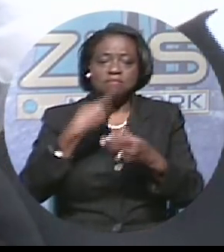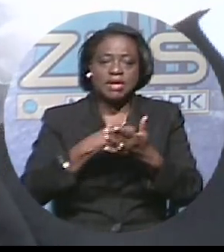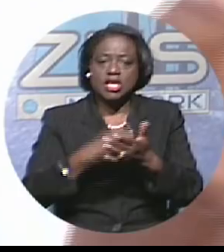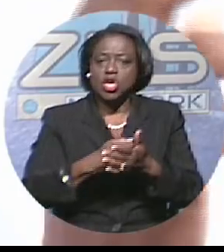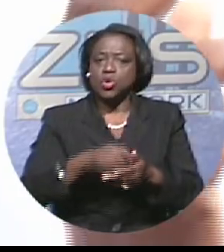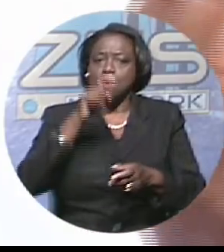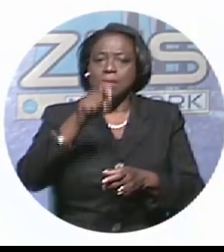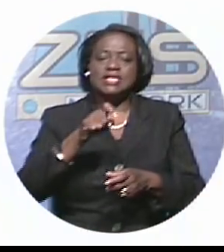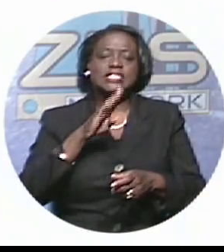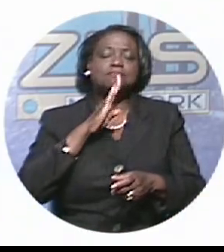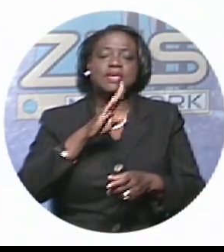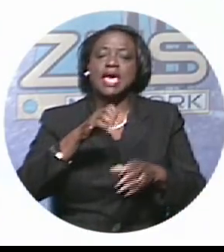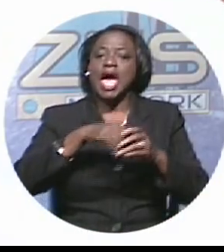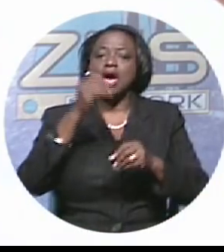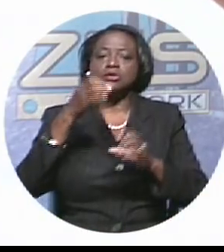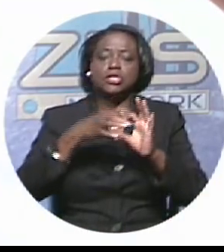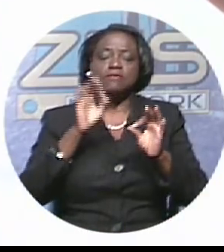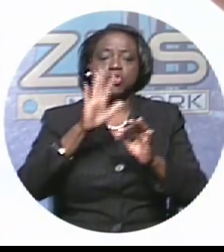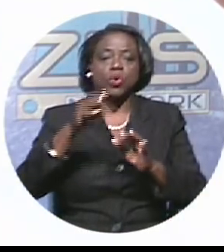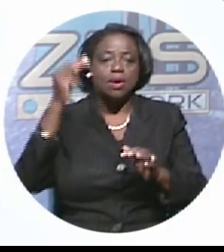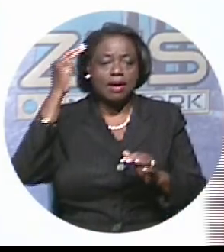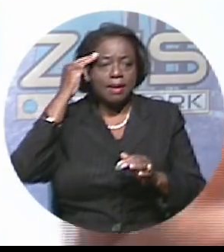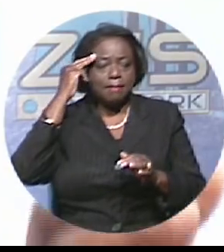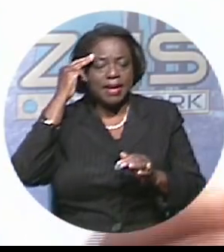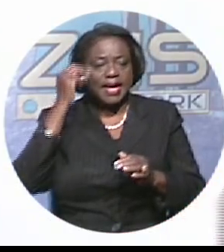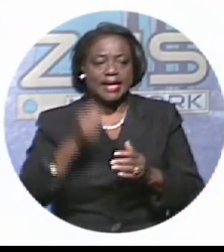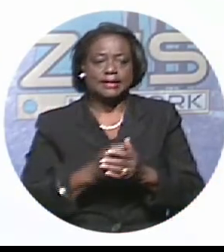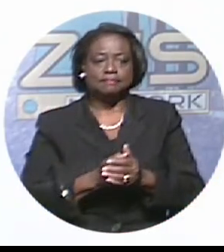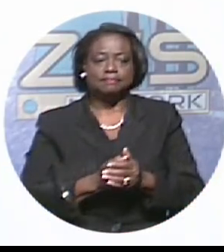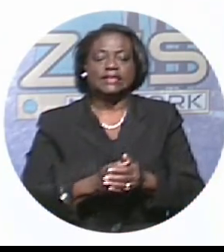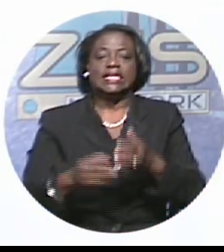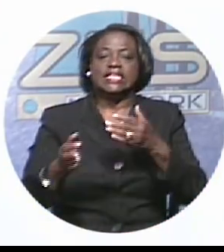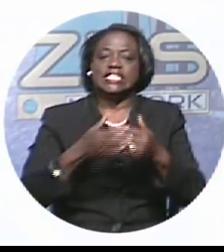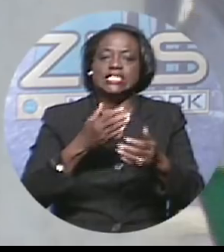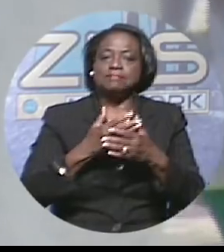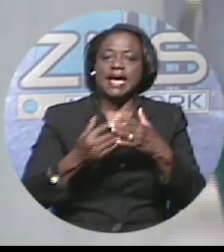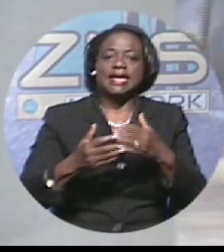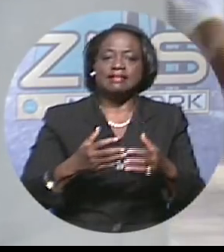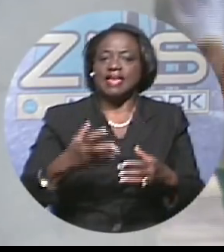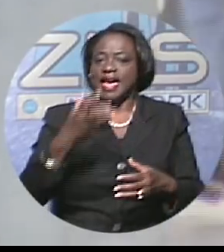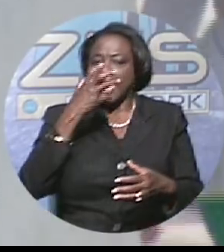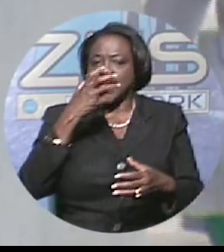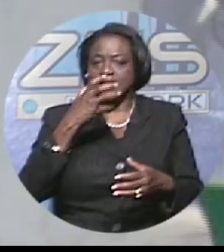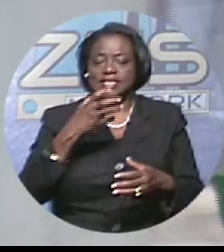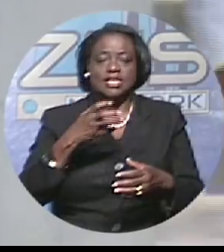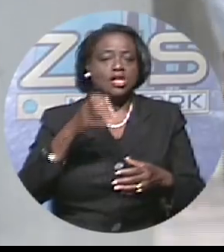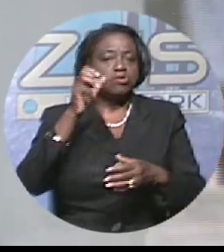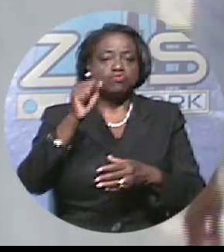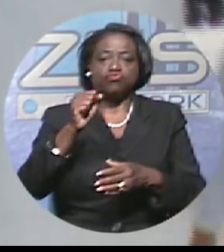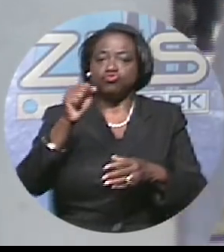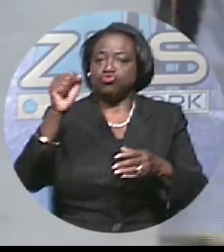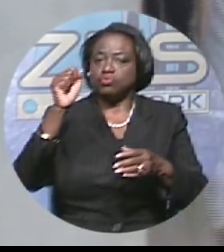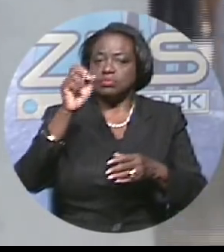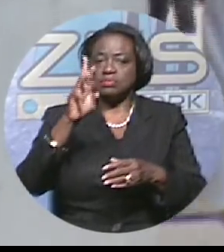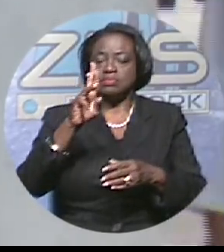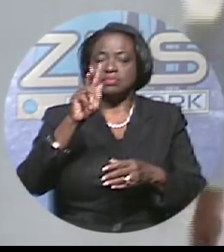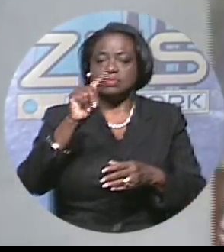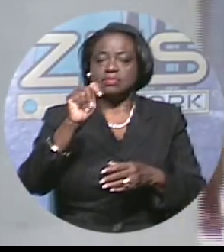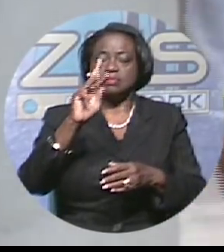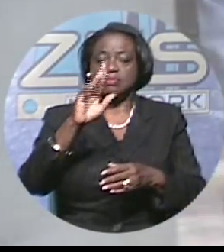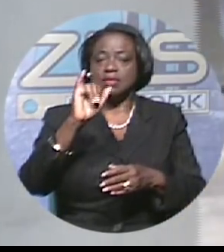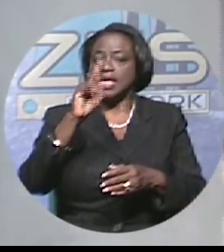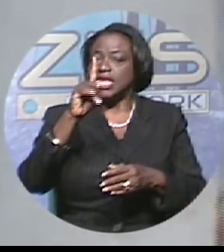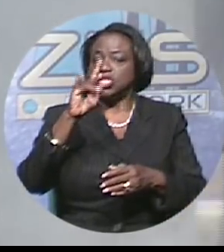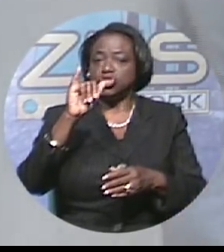mind. Clark says despite their anger, striking is currently not an option. The Doctors Union president says the resolution of issues